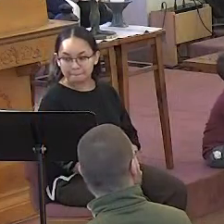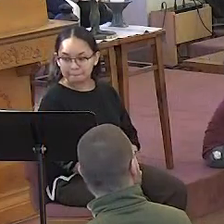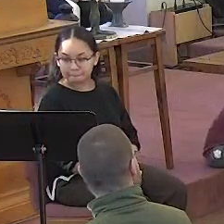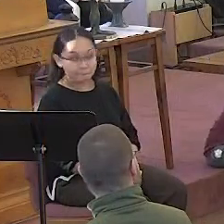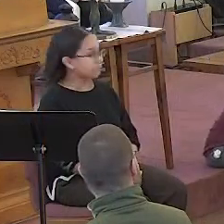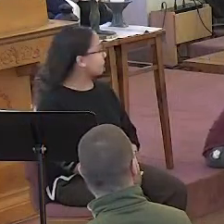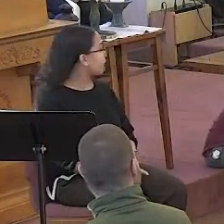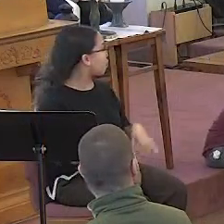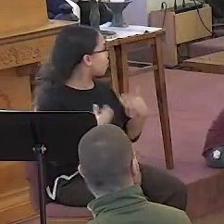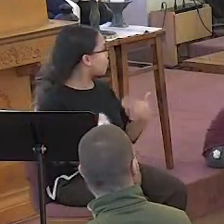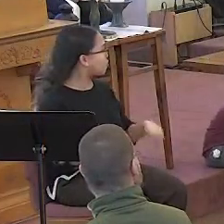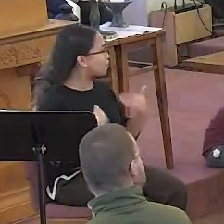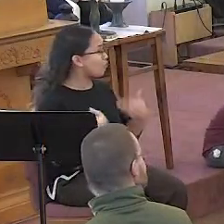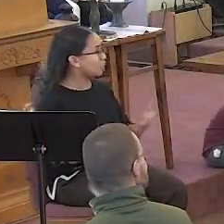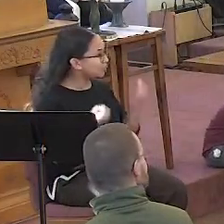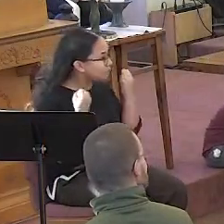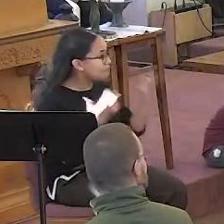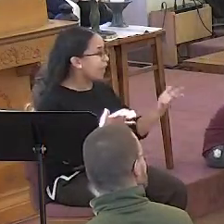There's so many of you.